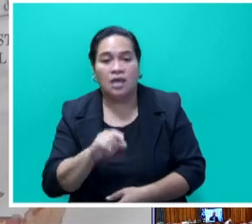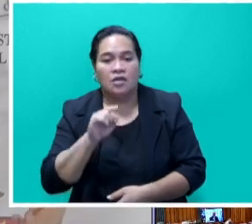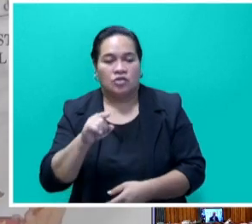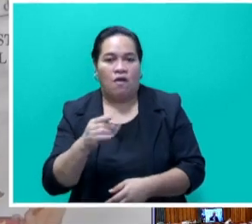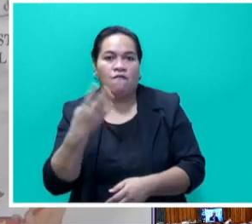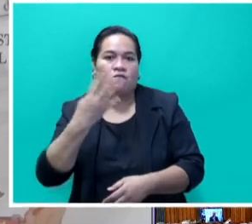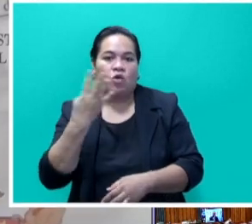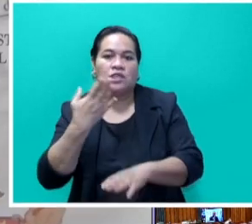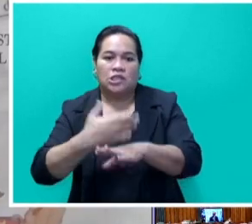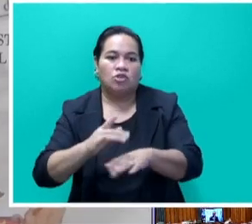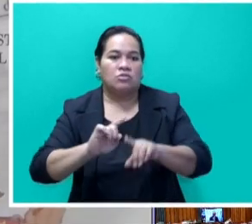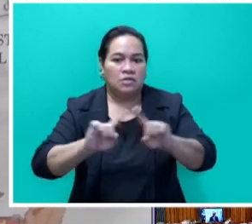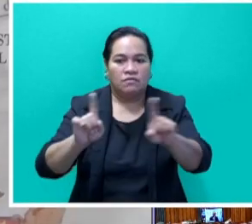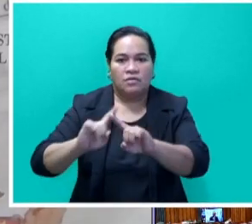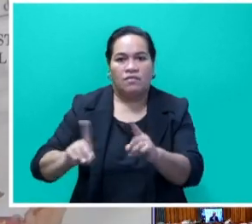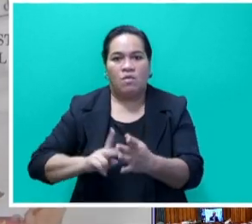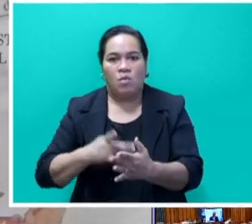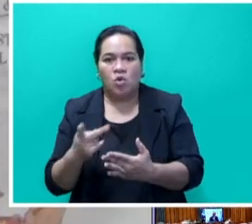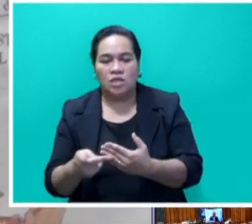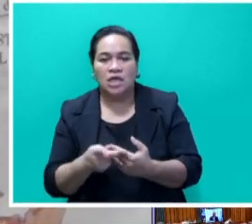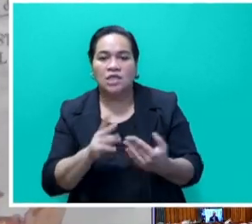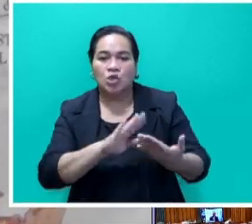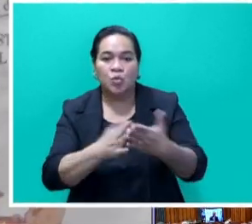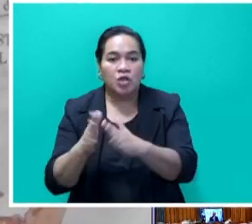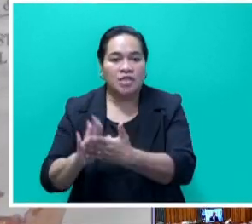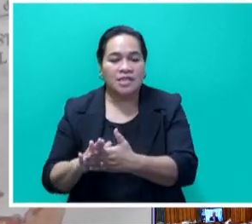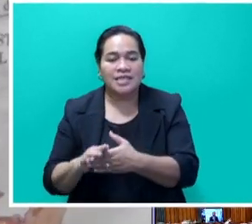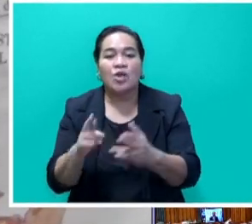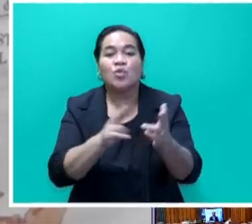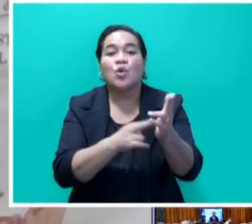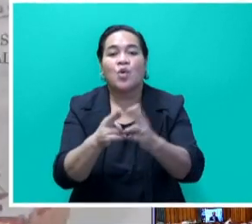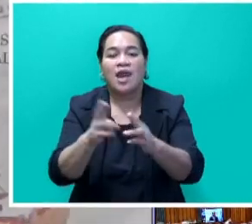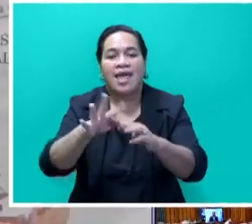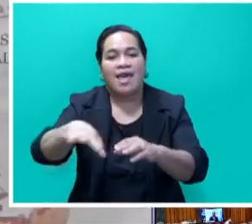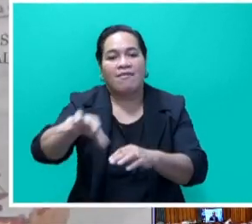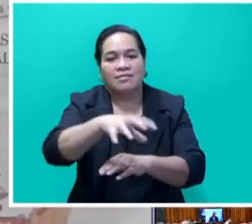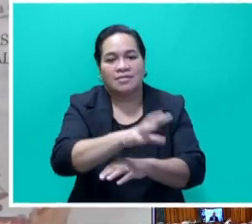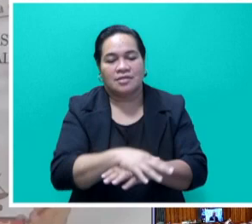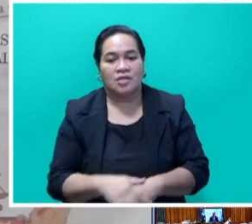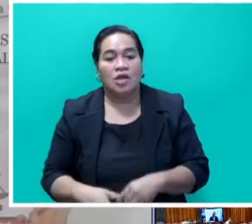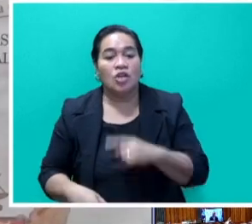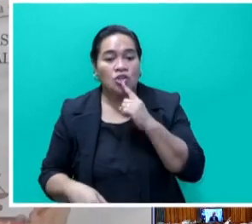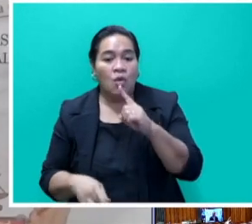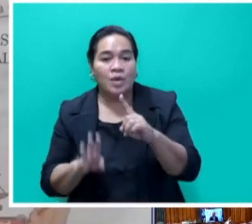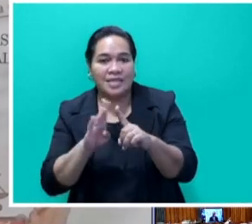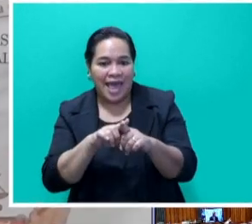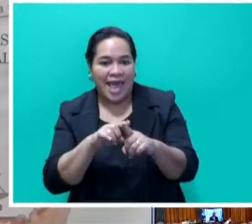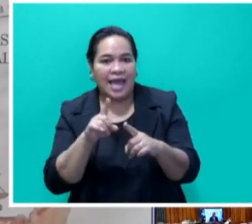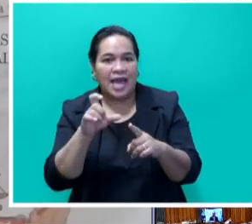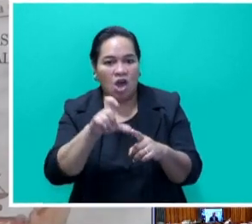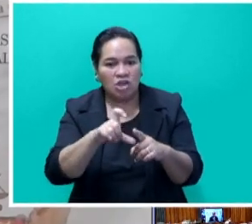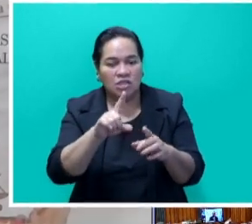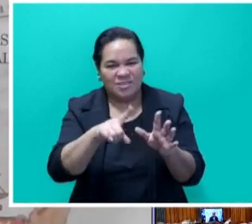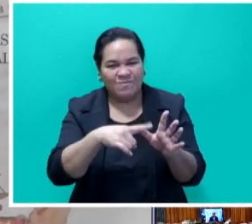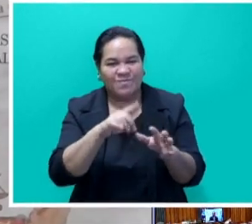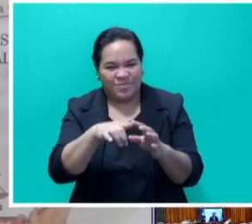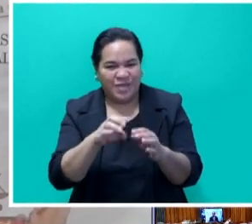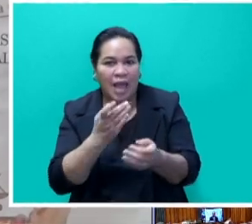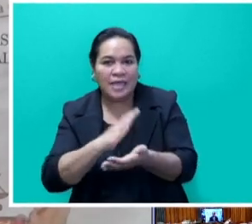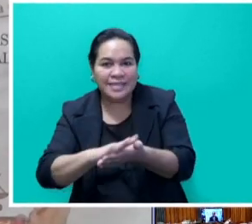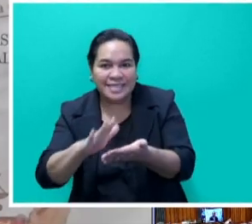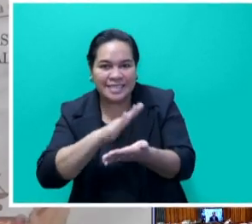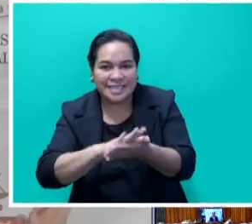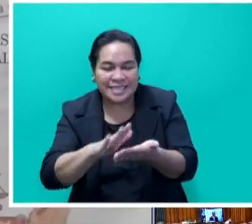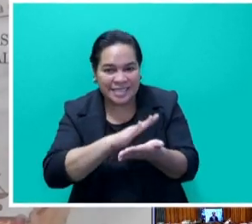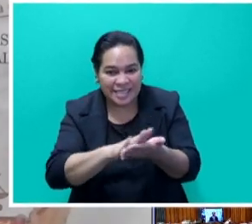in villages, settlements, and communities in rural areas. And these include 10 sites with ecological purification systems. The 40